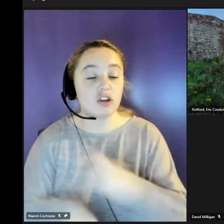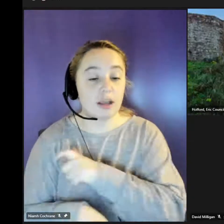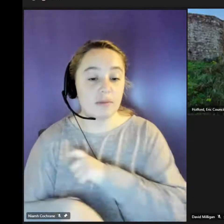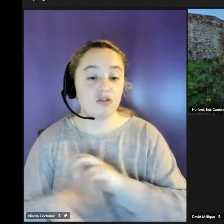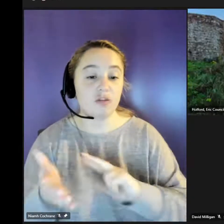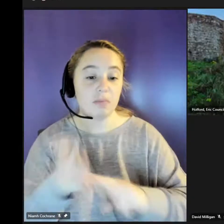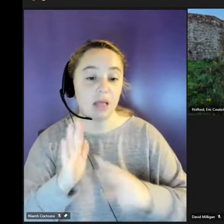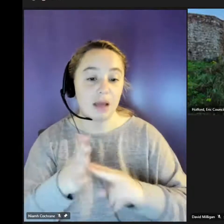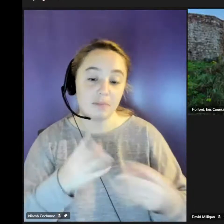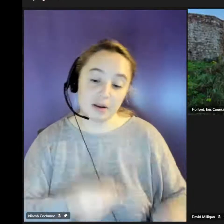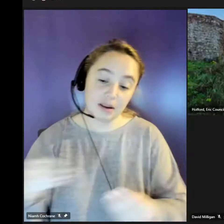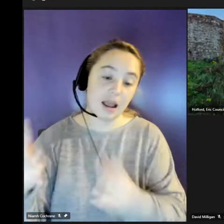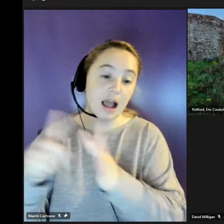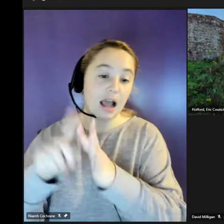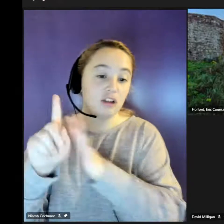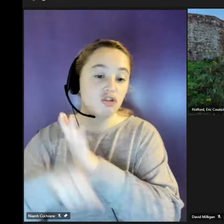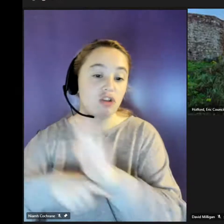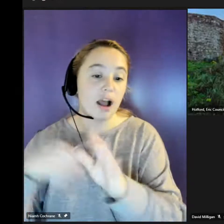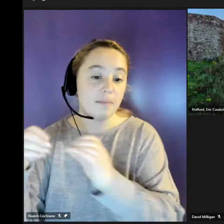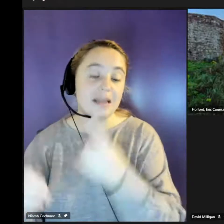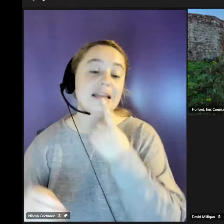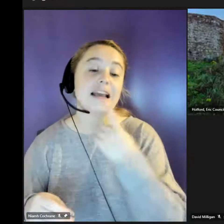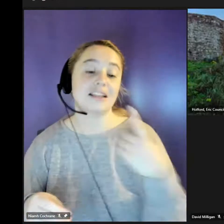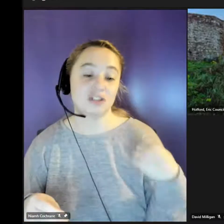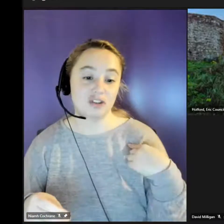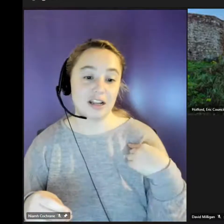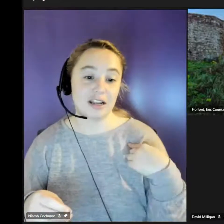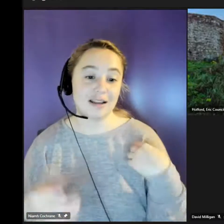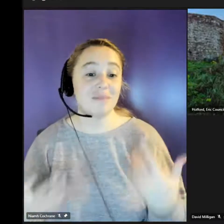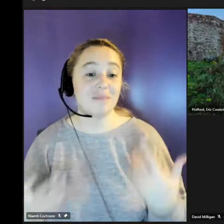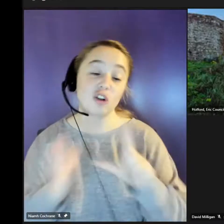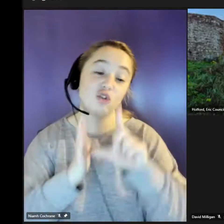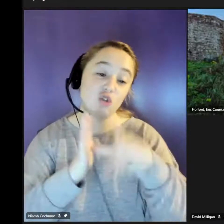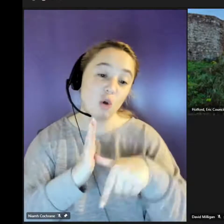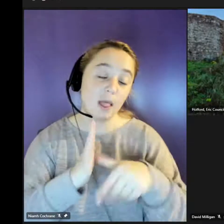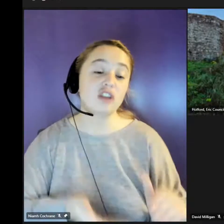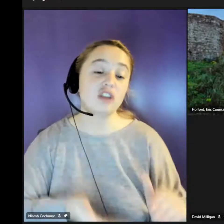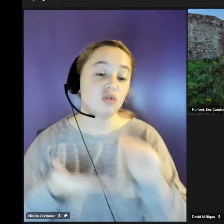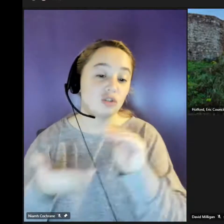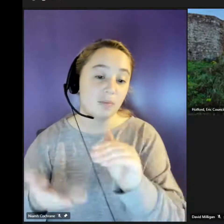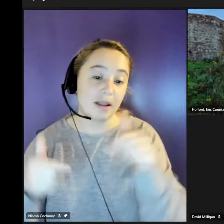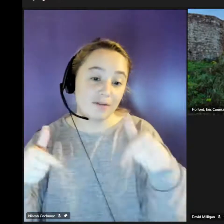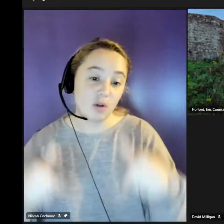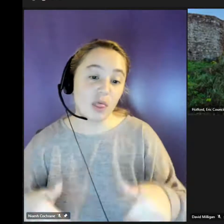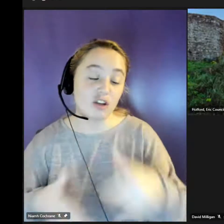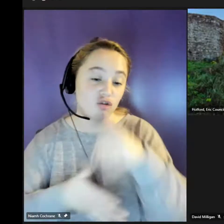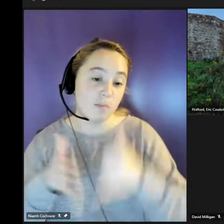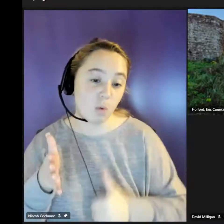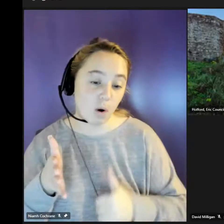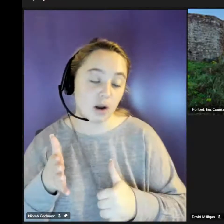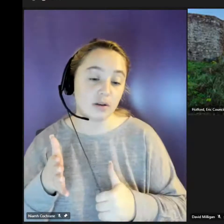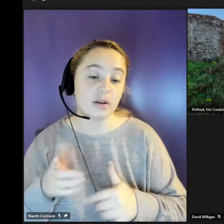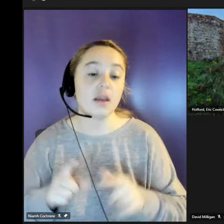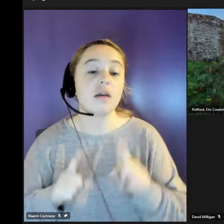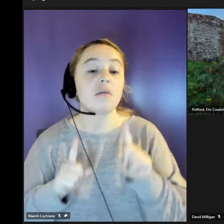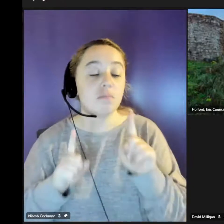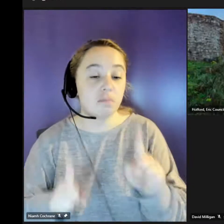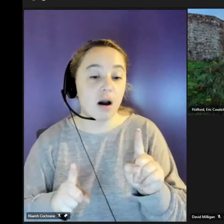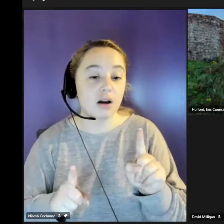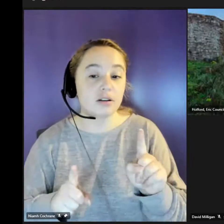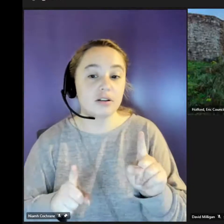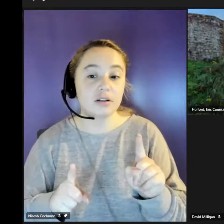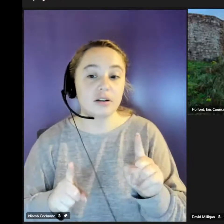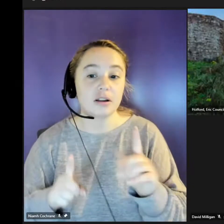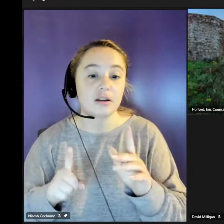to the IJB yesterday. That was too late to put in to this report, but it is